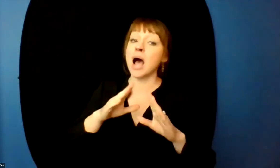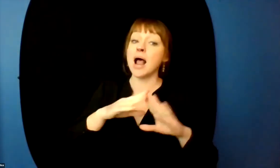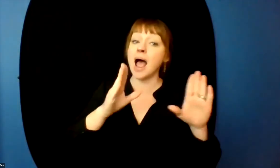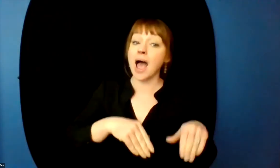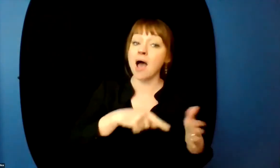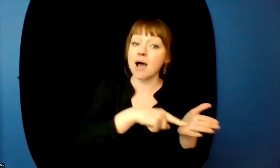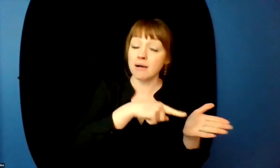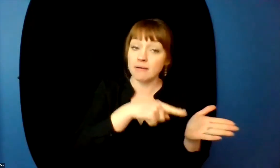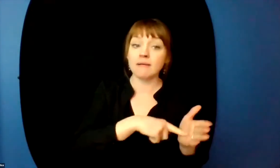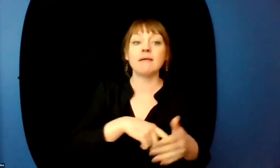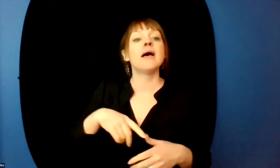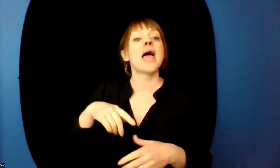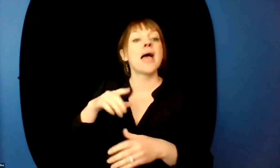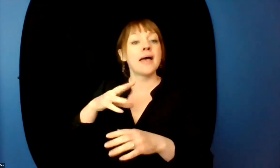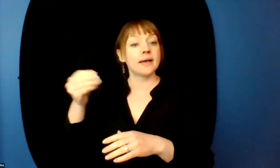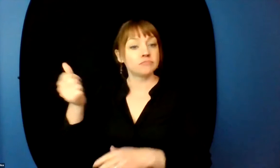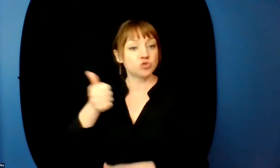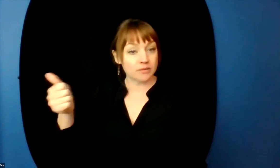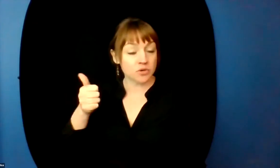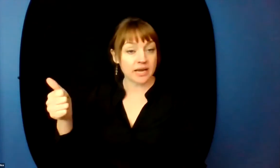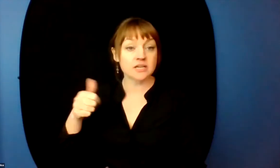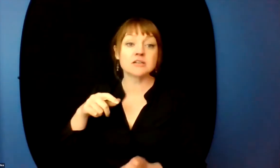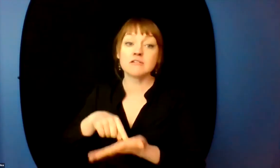biggest barriers that I see, though.